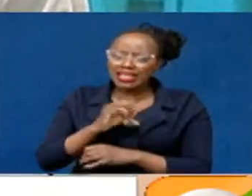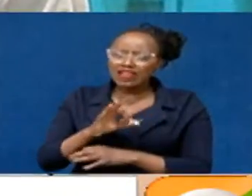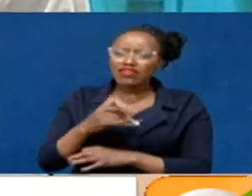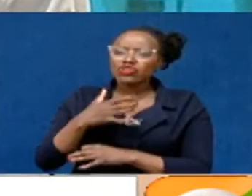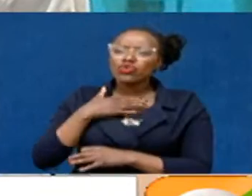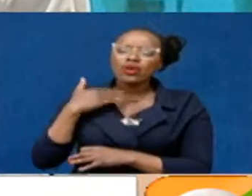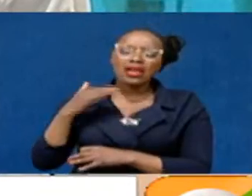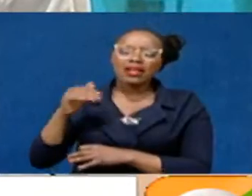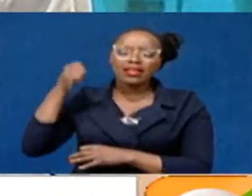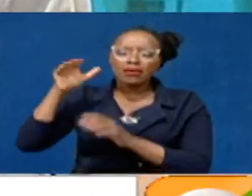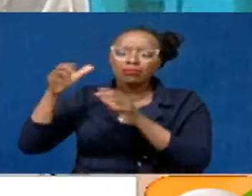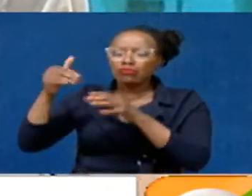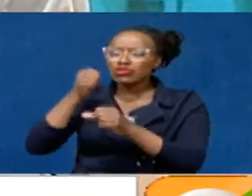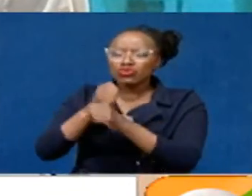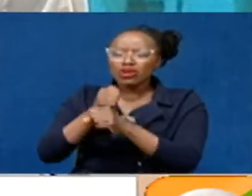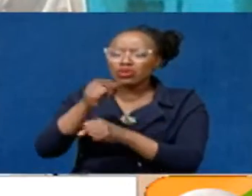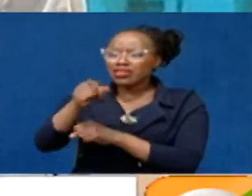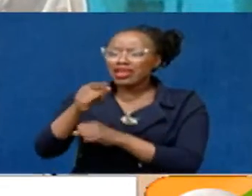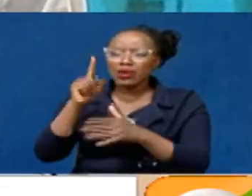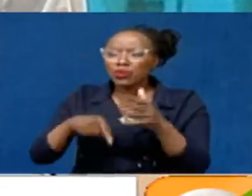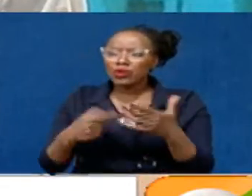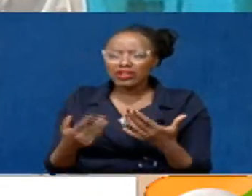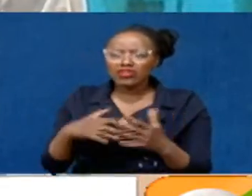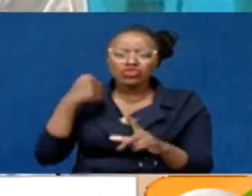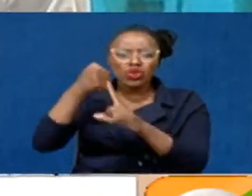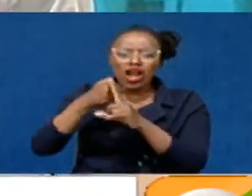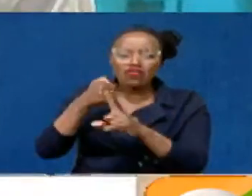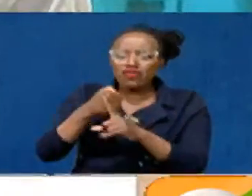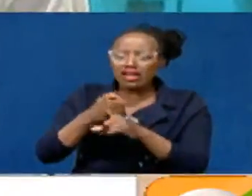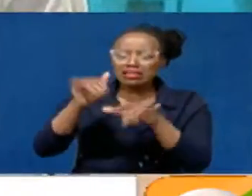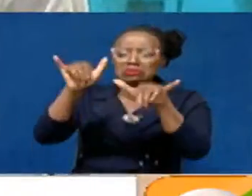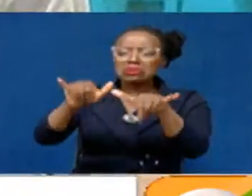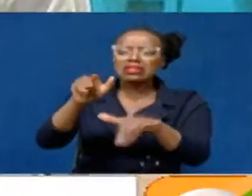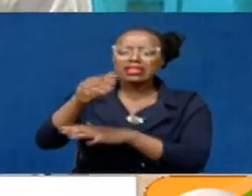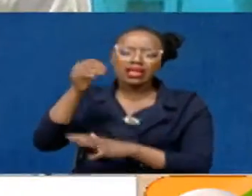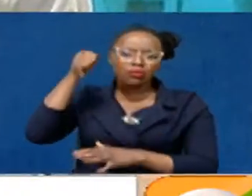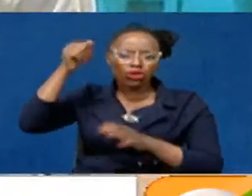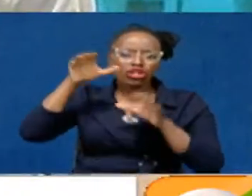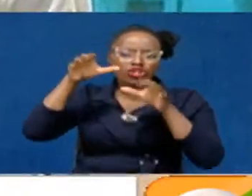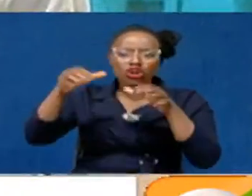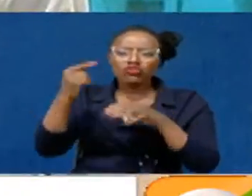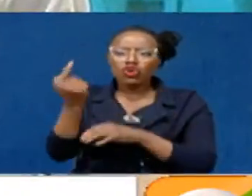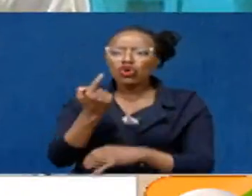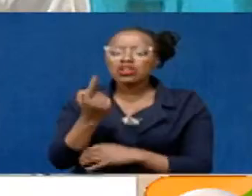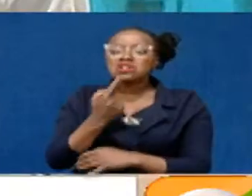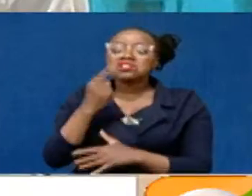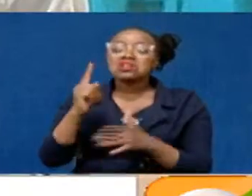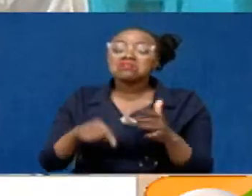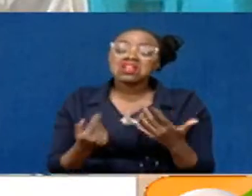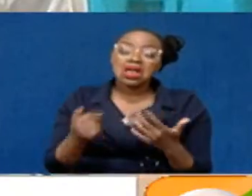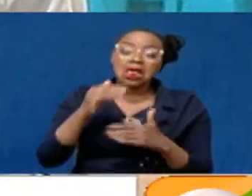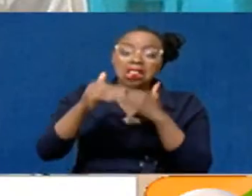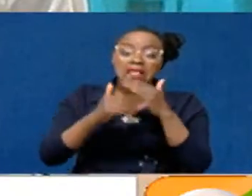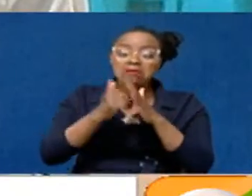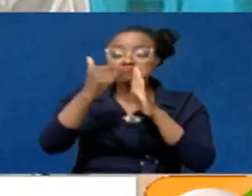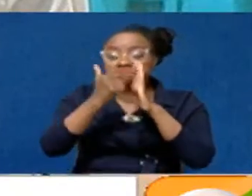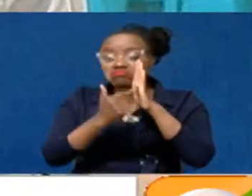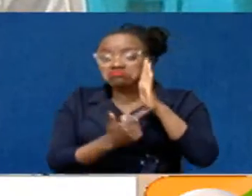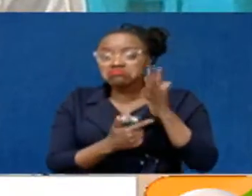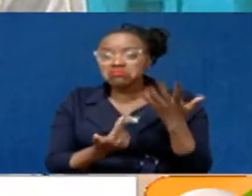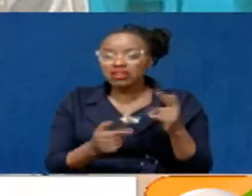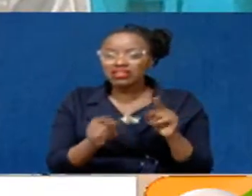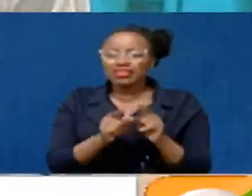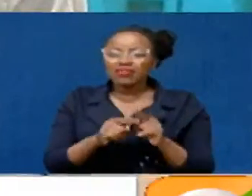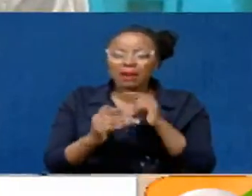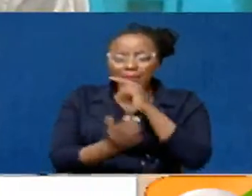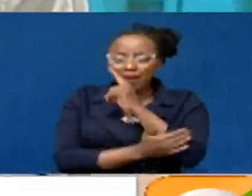the party, leave. What are you doing there? Why are you fighting to stay in the party only to keep saying all these